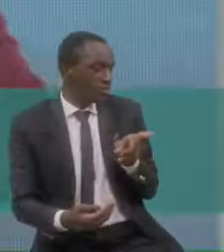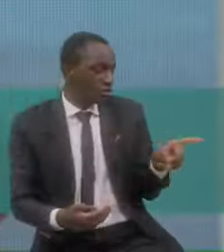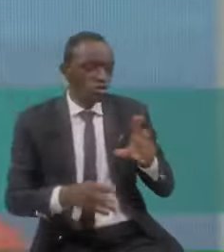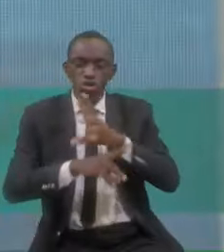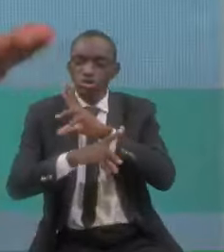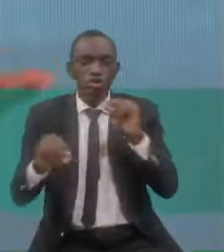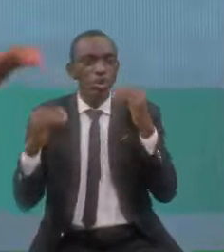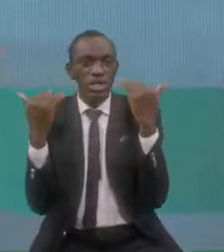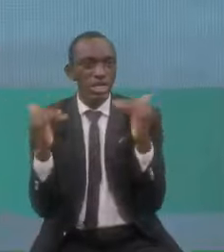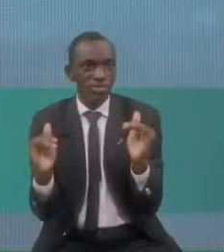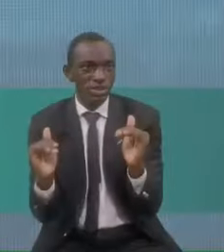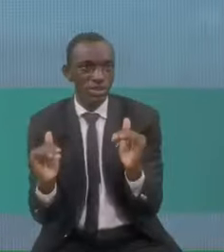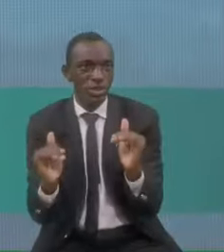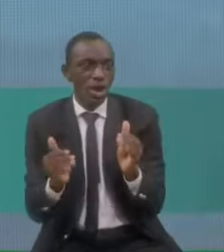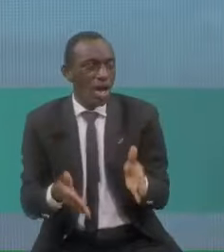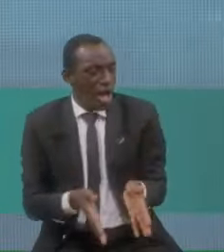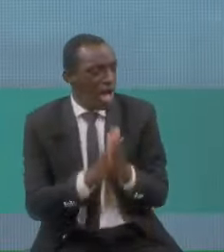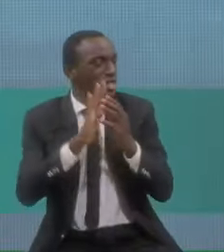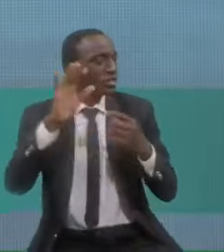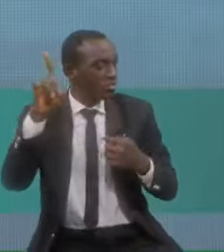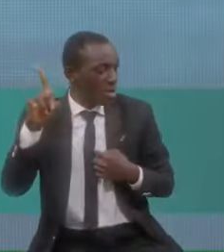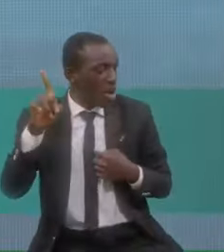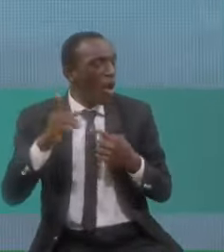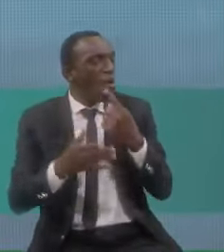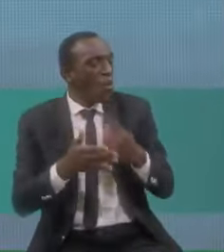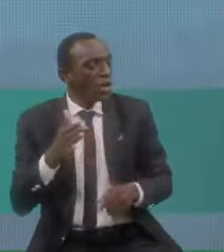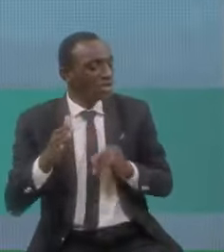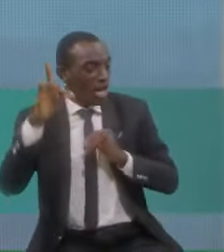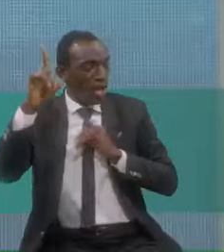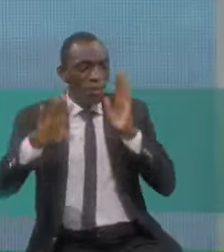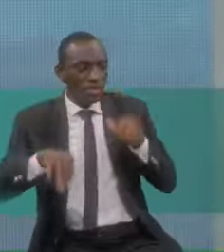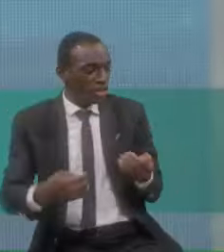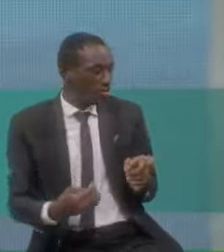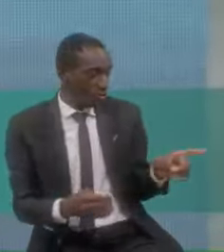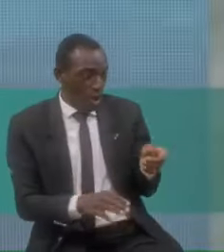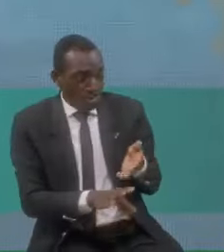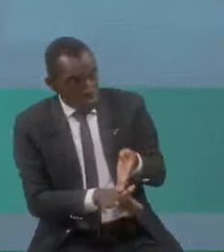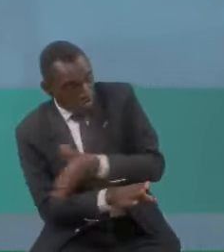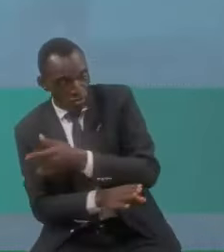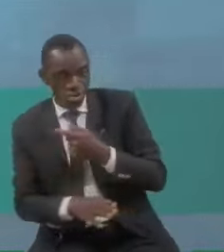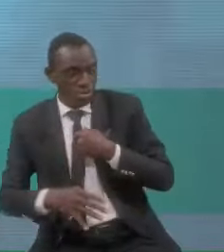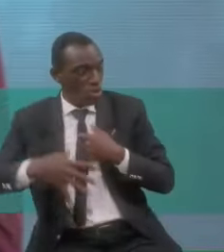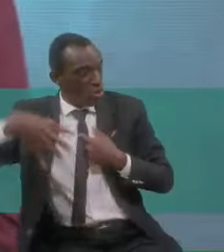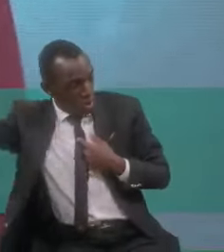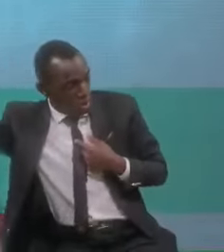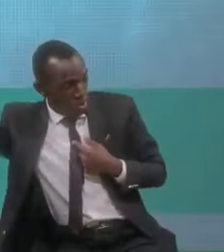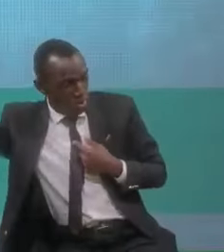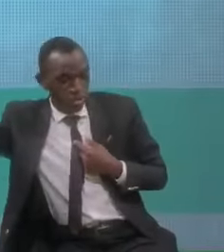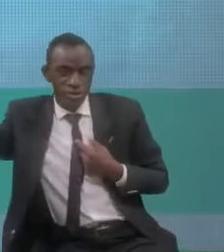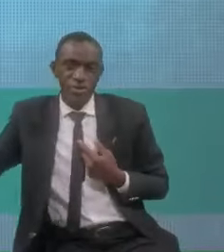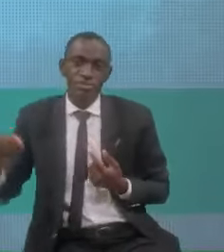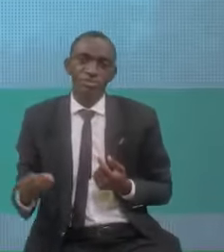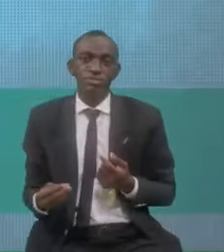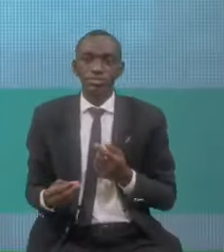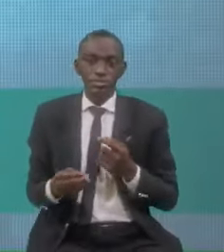limitation. Ask me what I will give you before I be taken away from you. And he